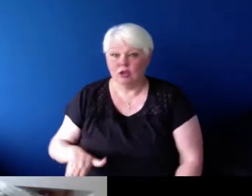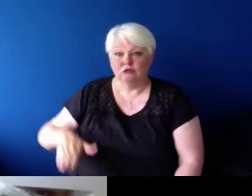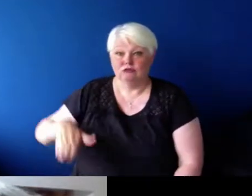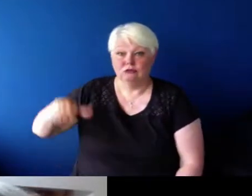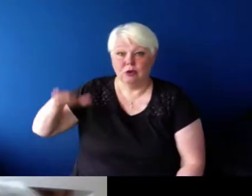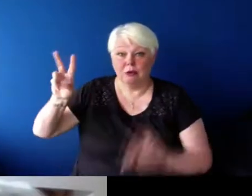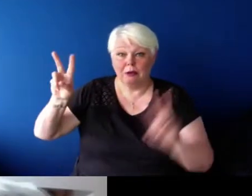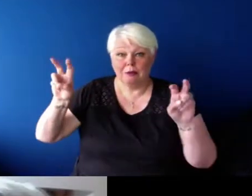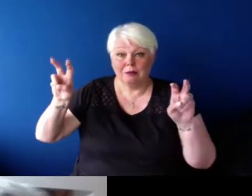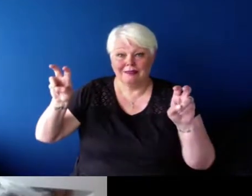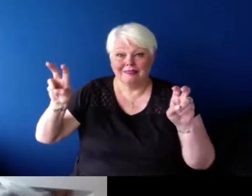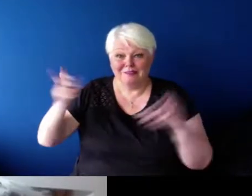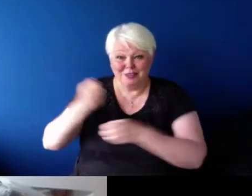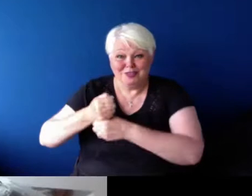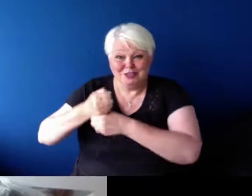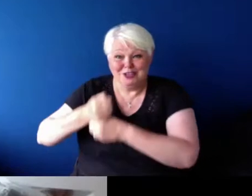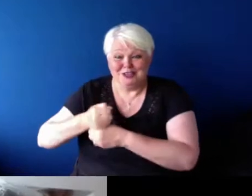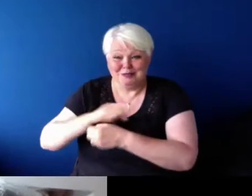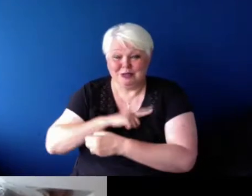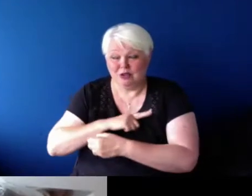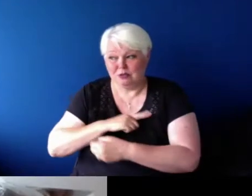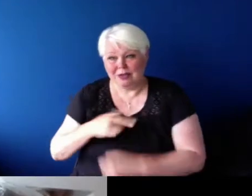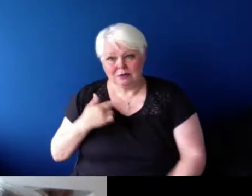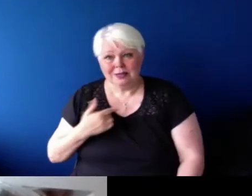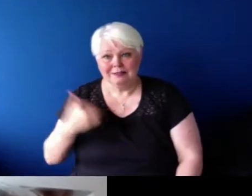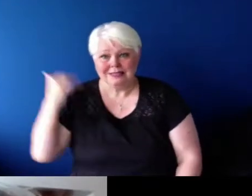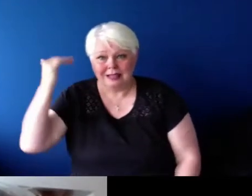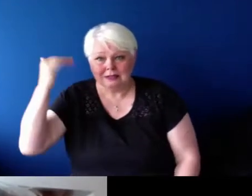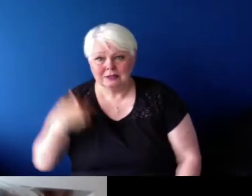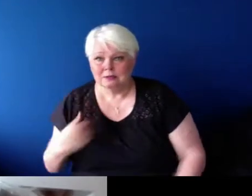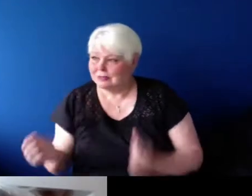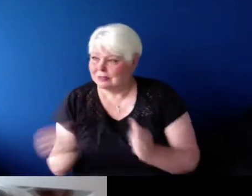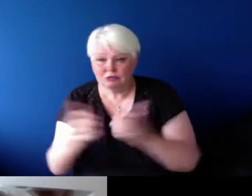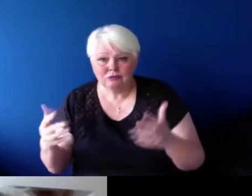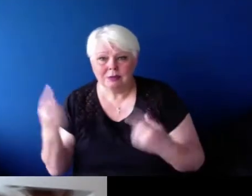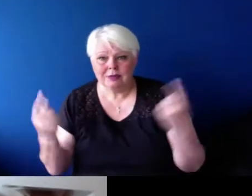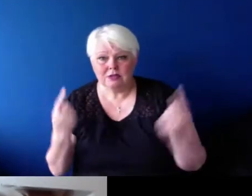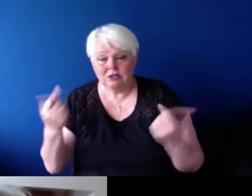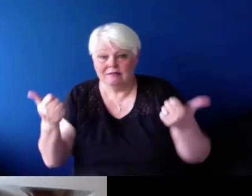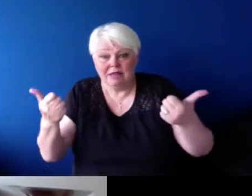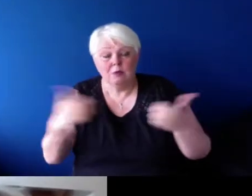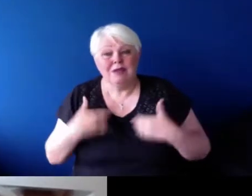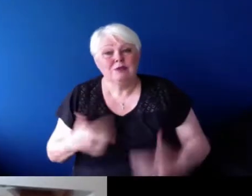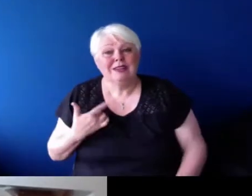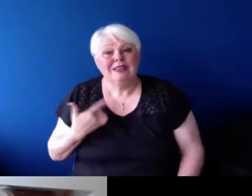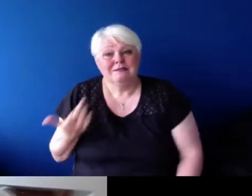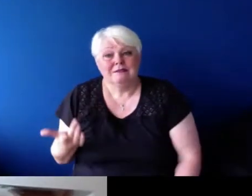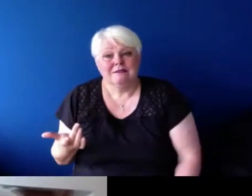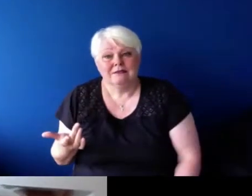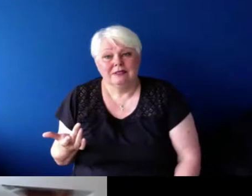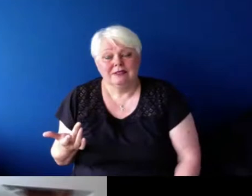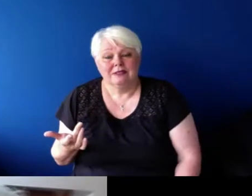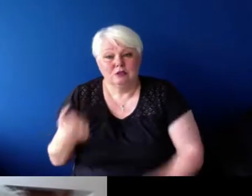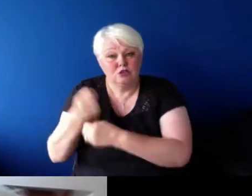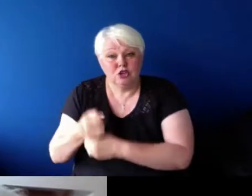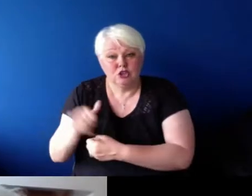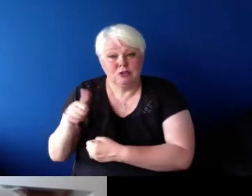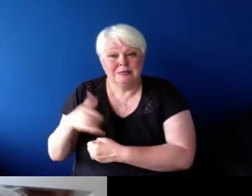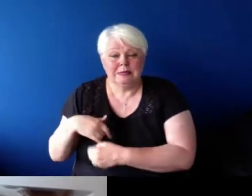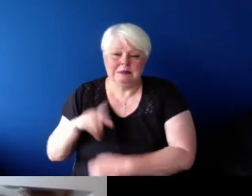very uncomfortable, and we need to live as adults that actually profoundly disagree with each other. And that's really, really